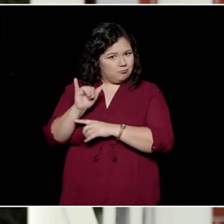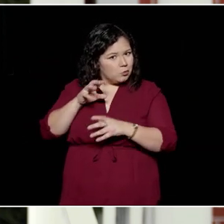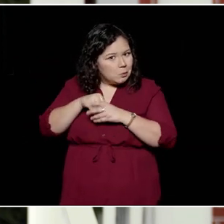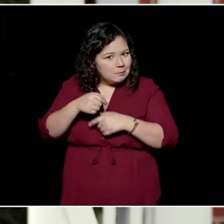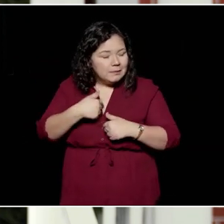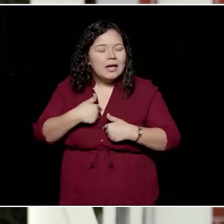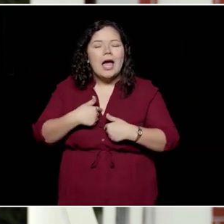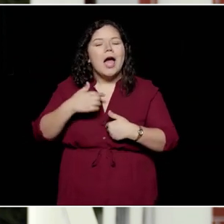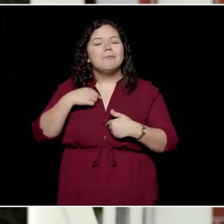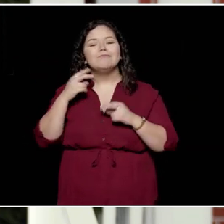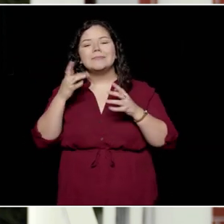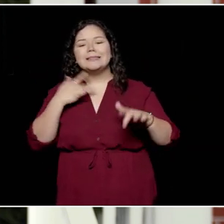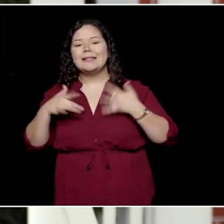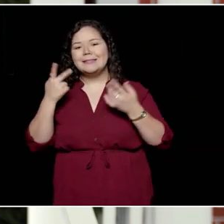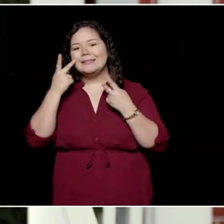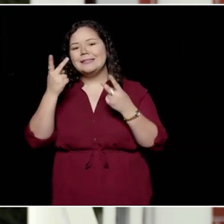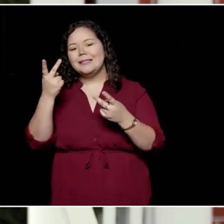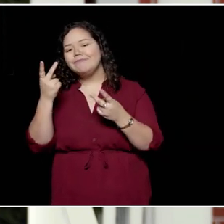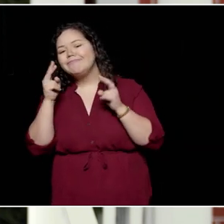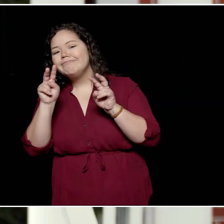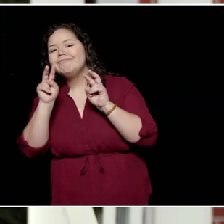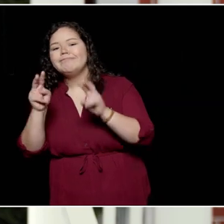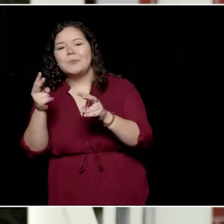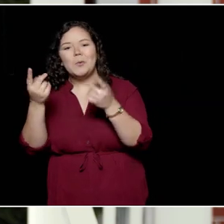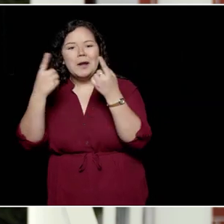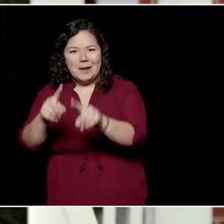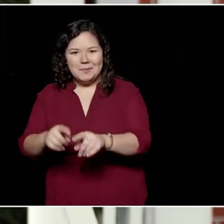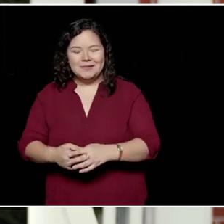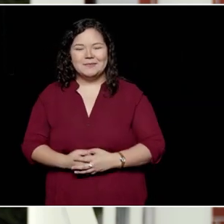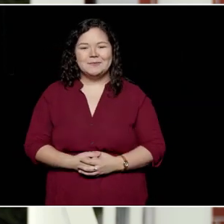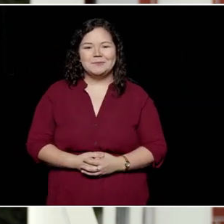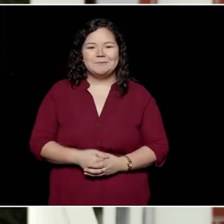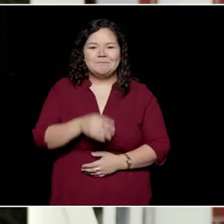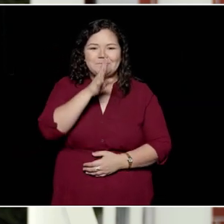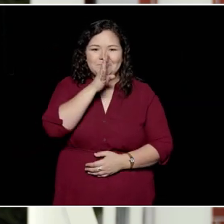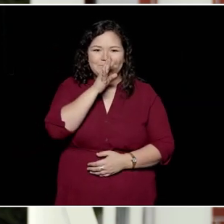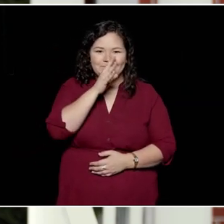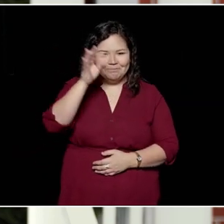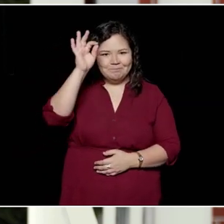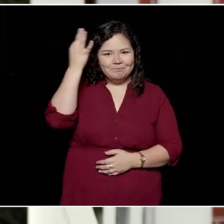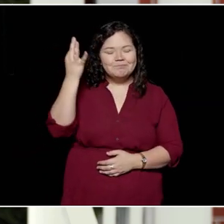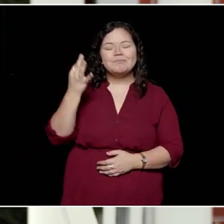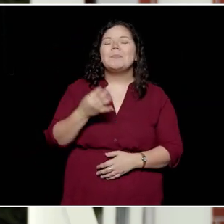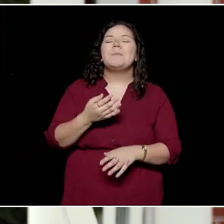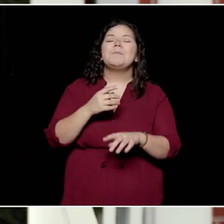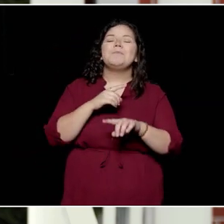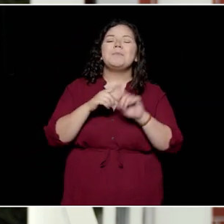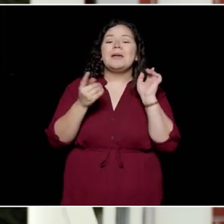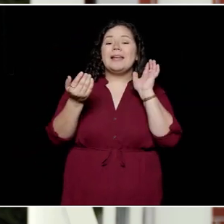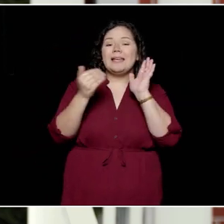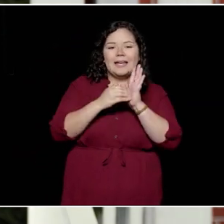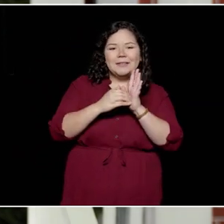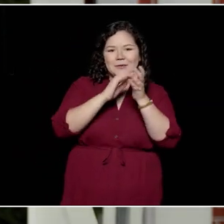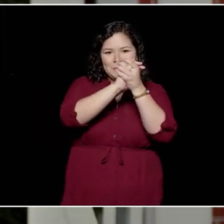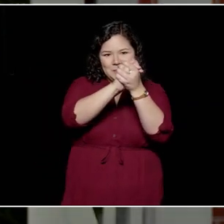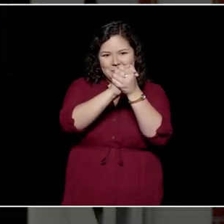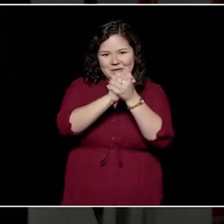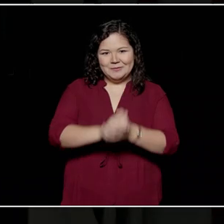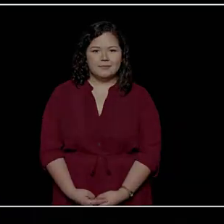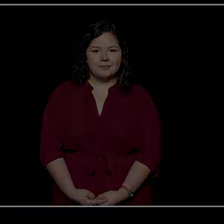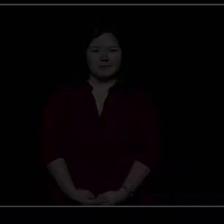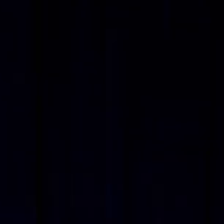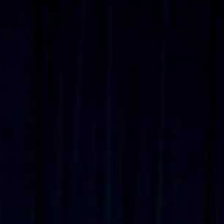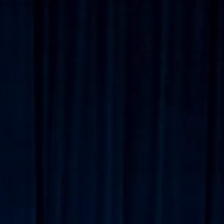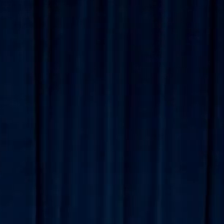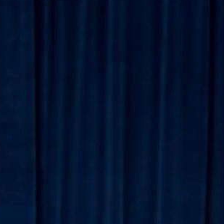see what you'll do next. Encore une fois, félicitations aux finissants de 2020. Once again,